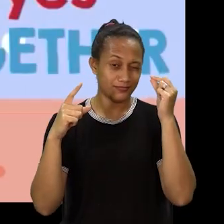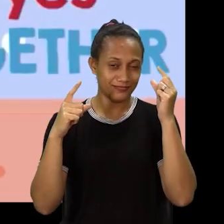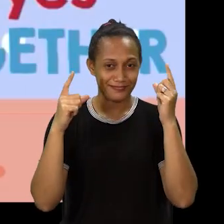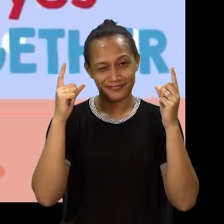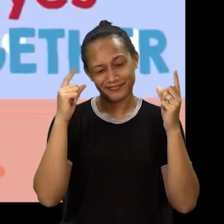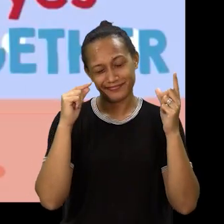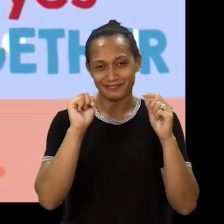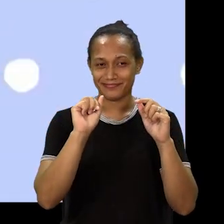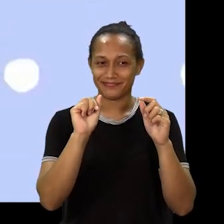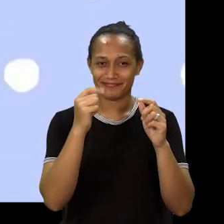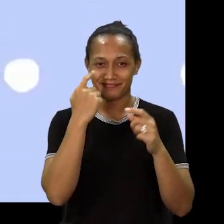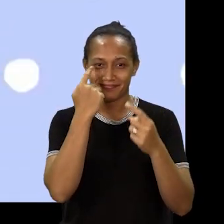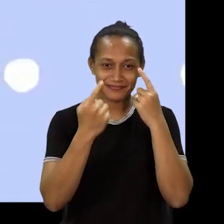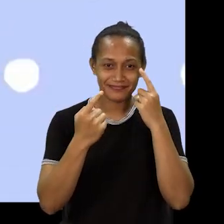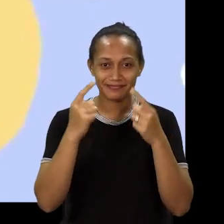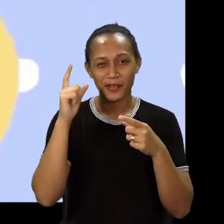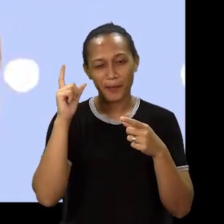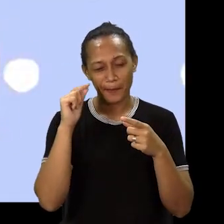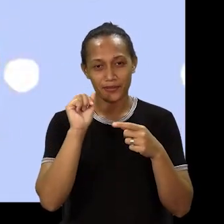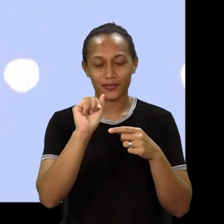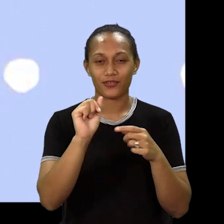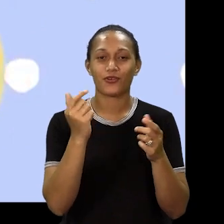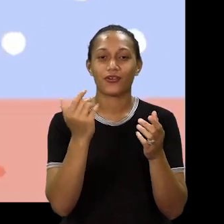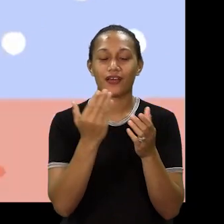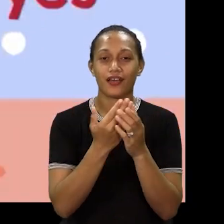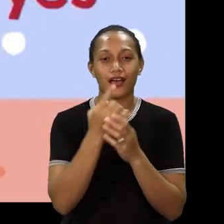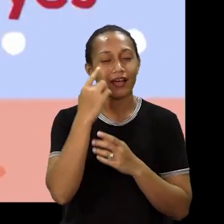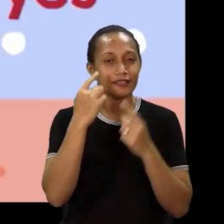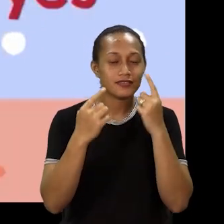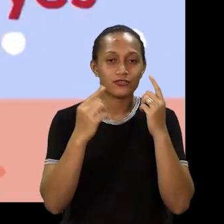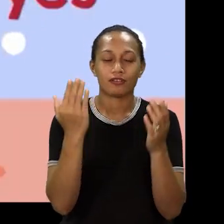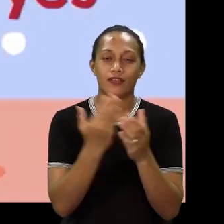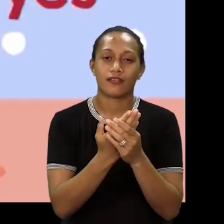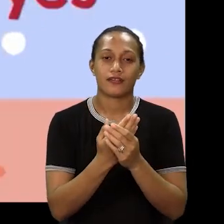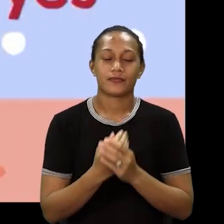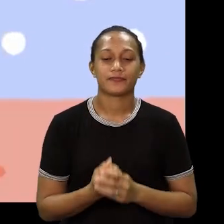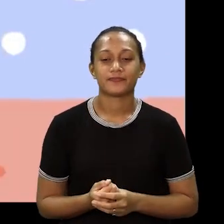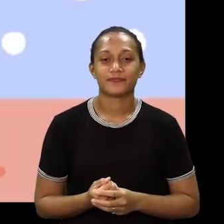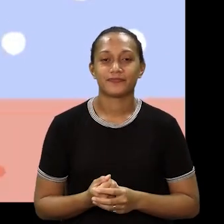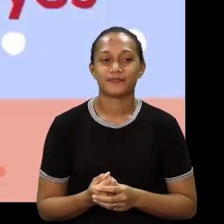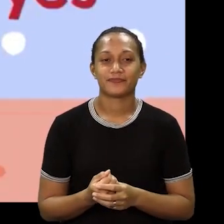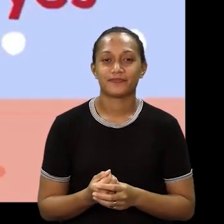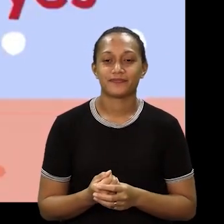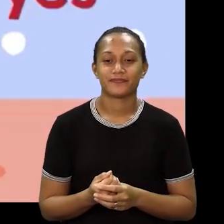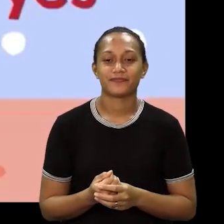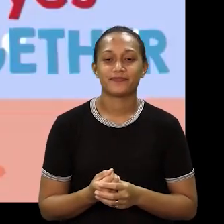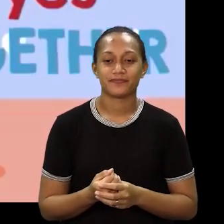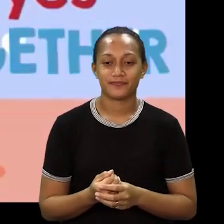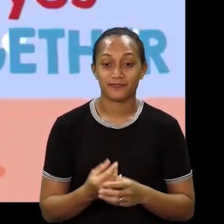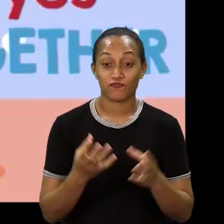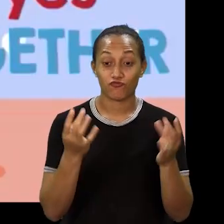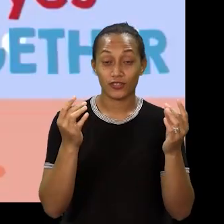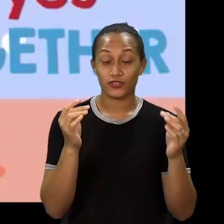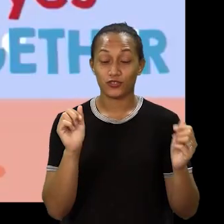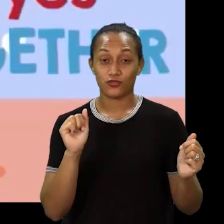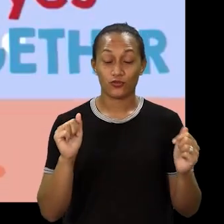together. Blink, blink, blink your eyes. Blink your eyes